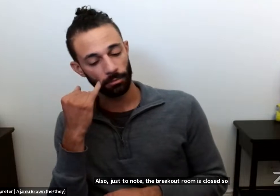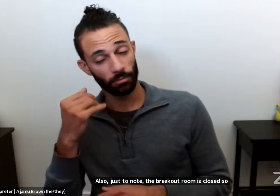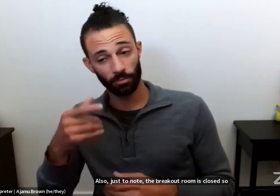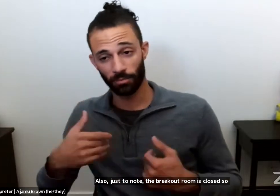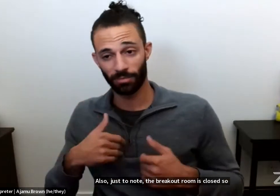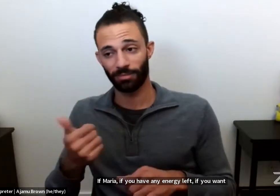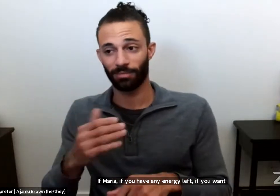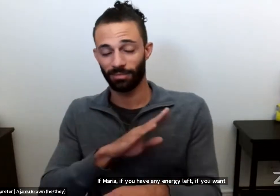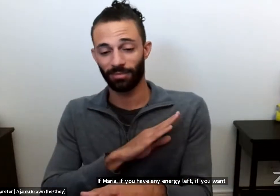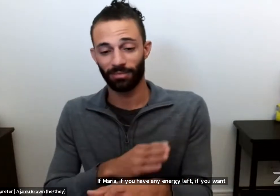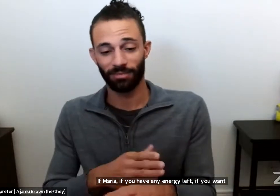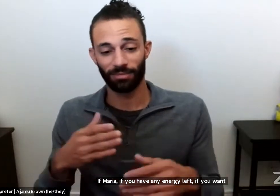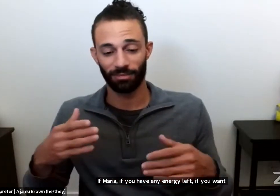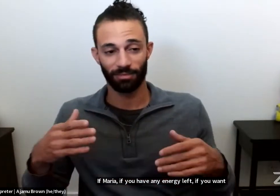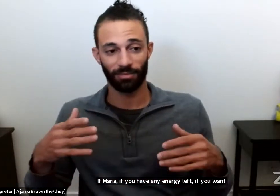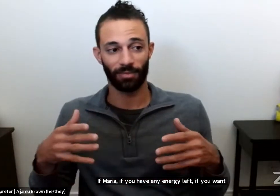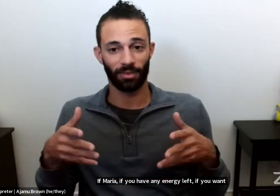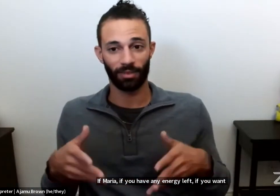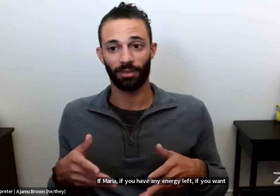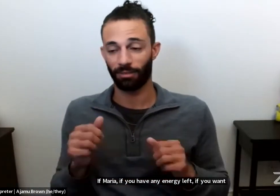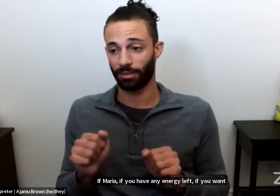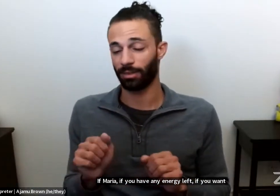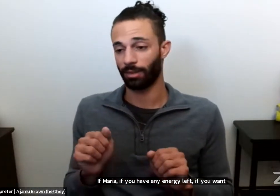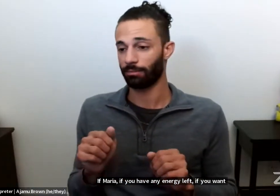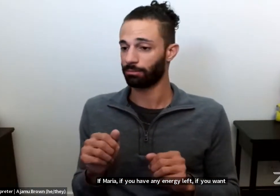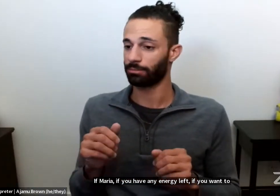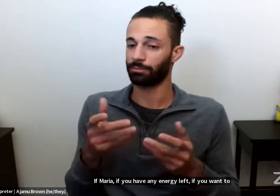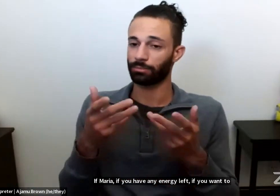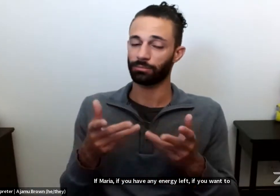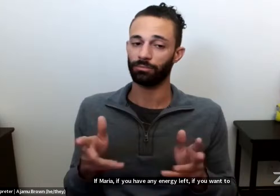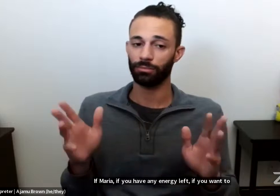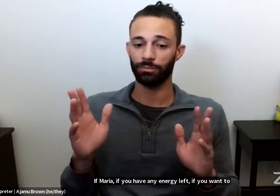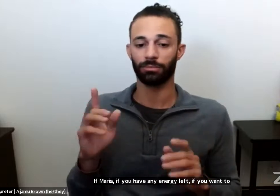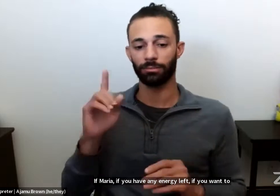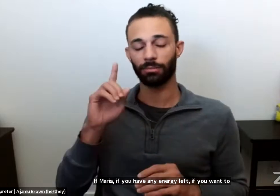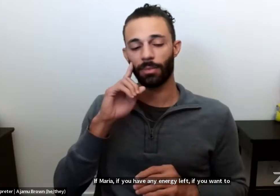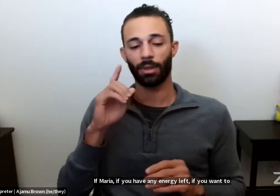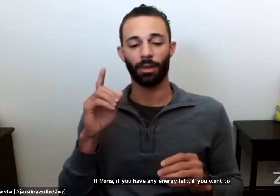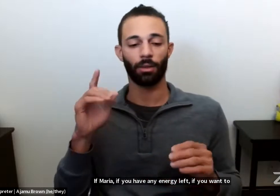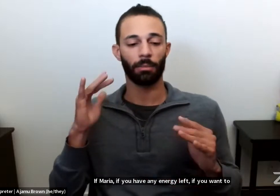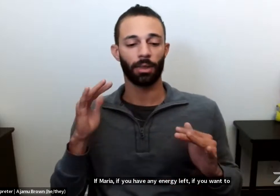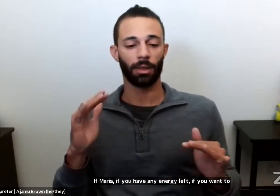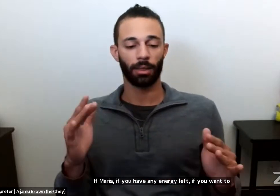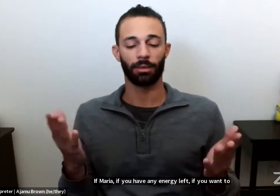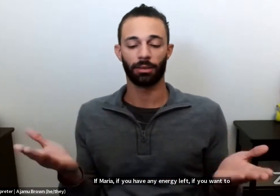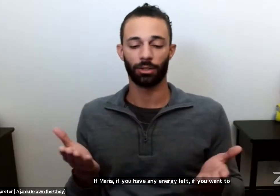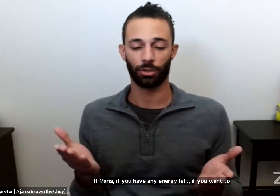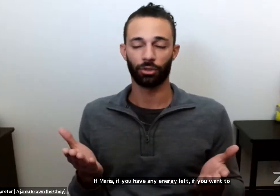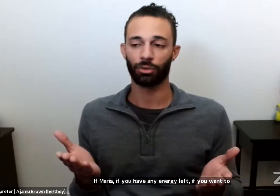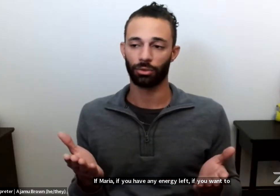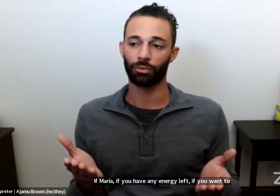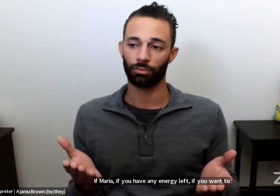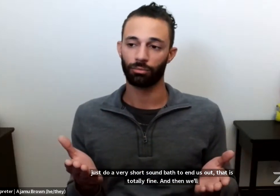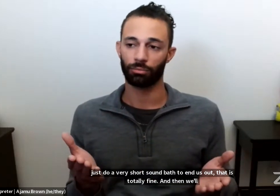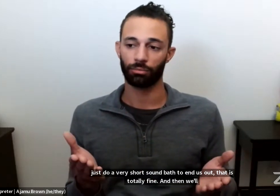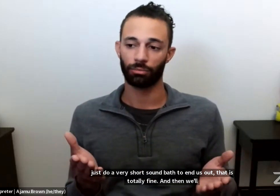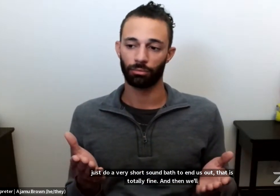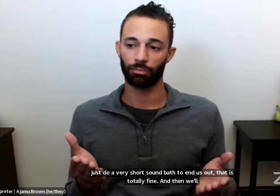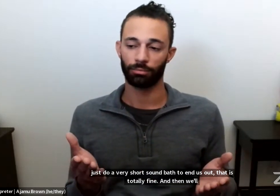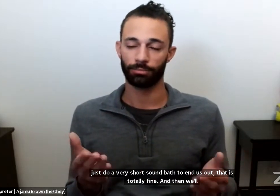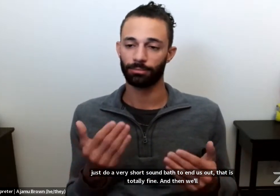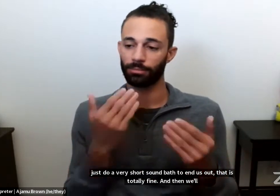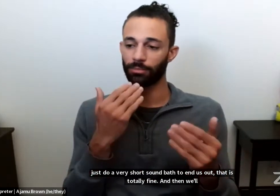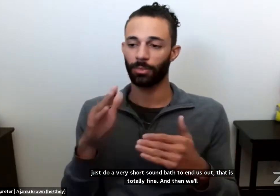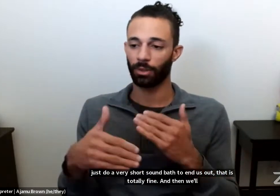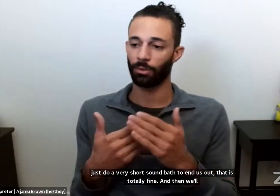just do a very short sound bath to end us out, that is totally fine. And then we'll call it very soon. Thank you all for being